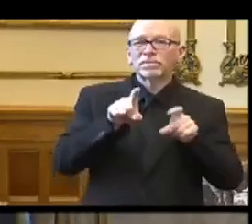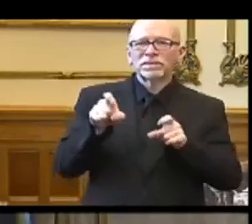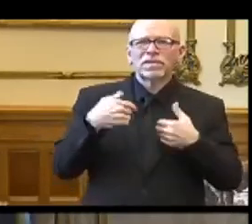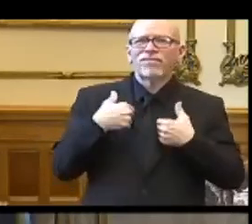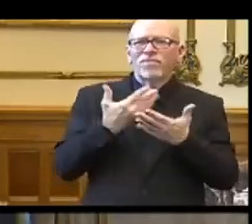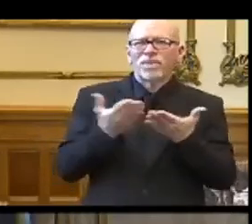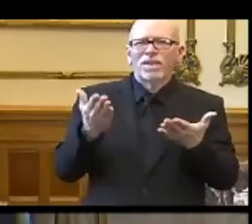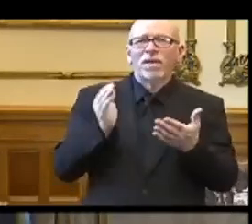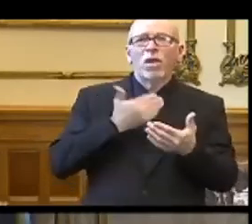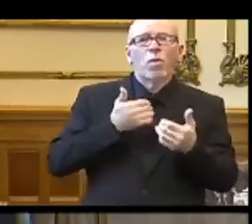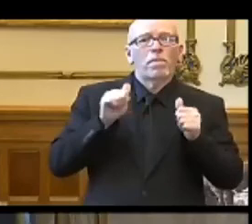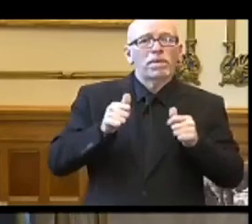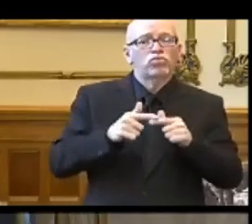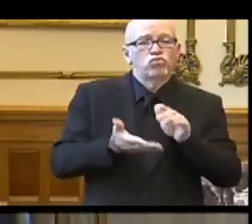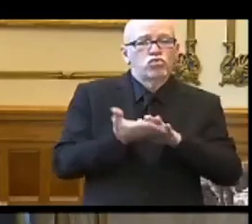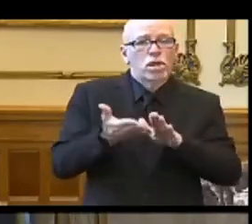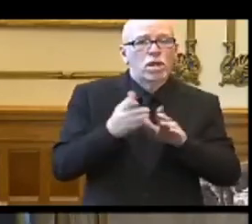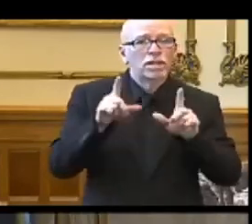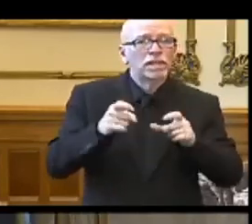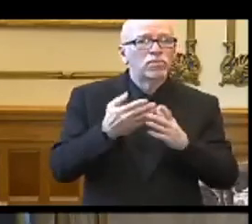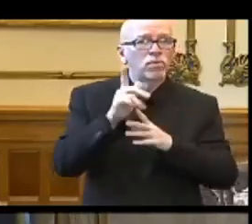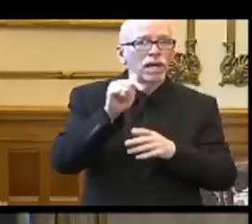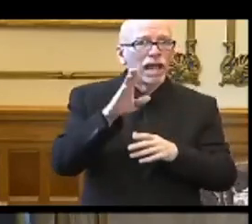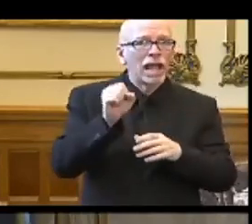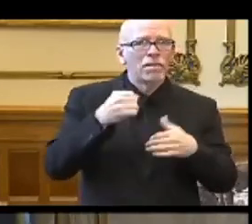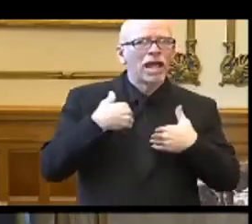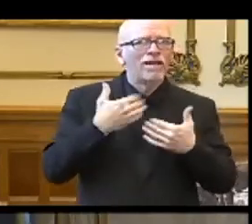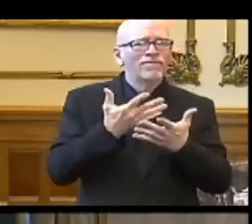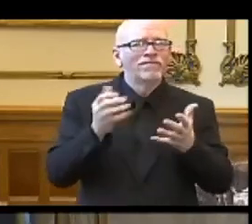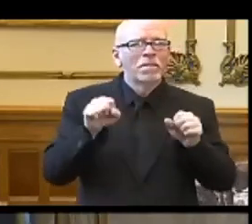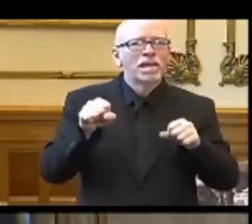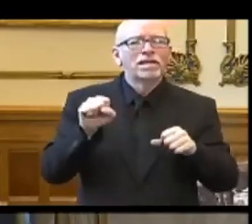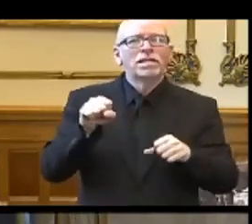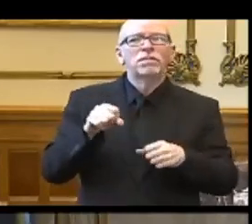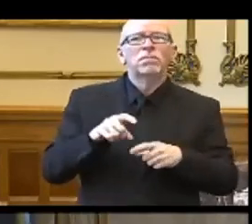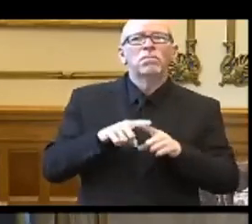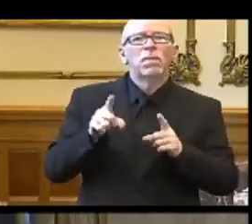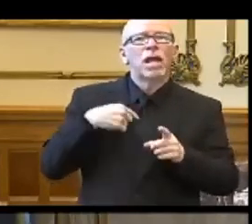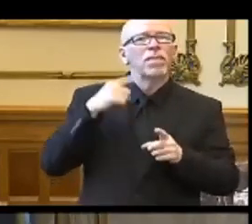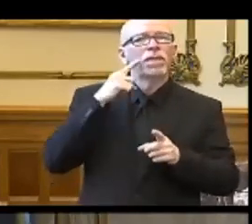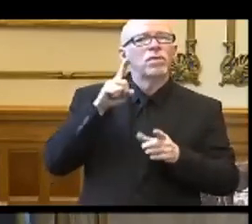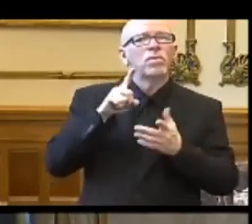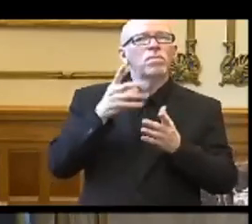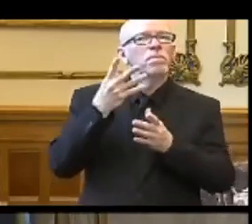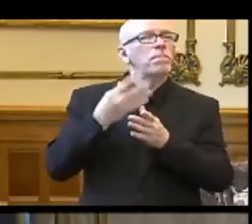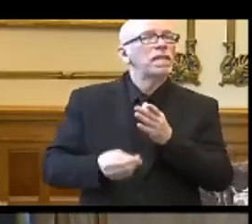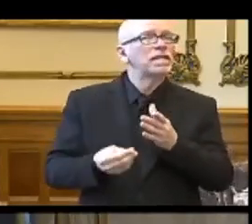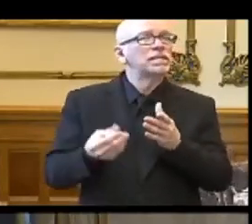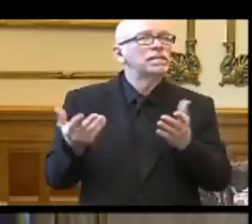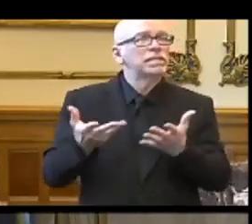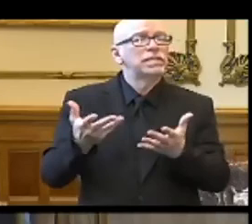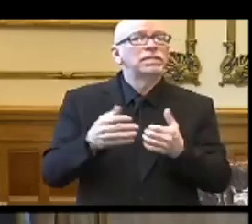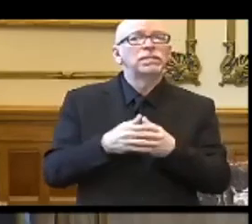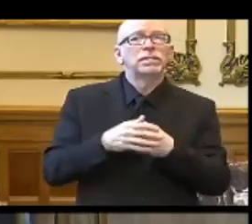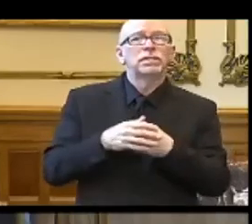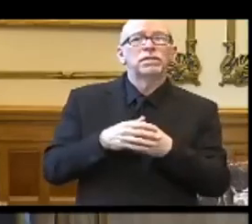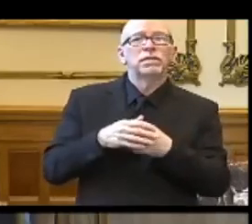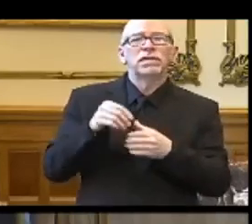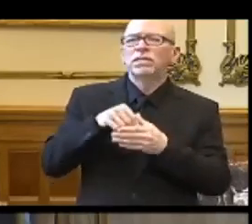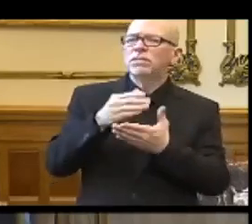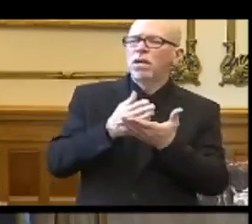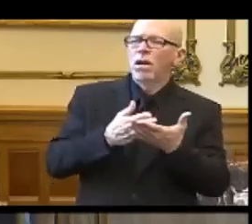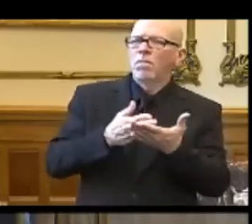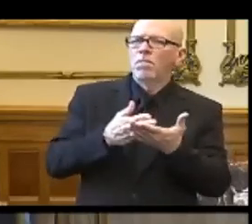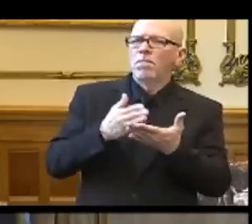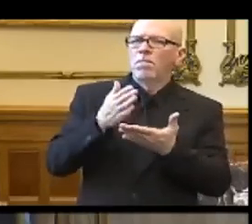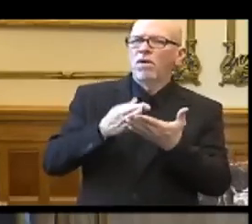The ability to run these tests through labs are there. I think that the missing factor in some areas of